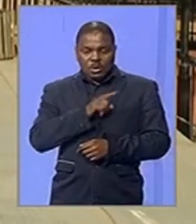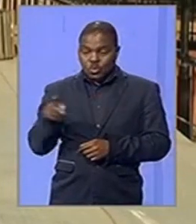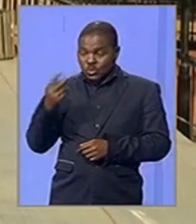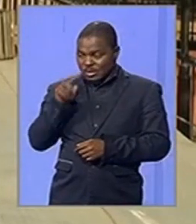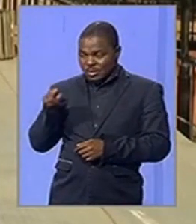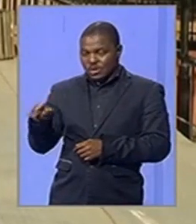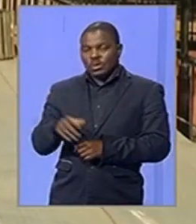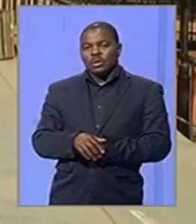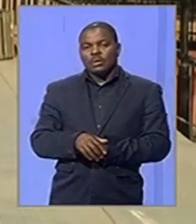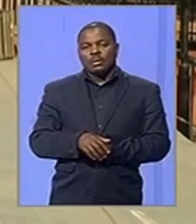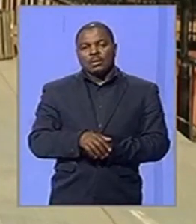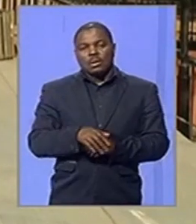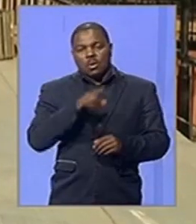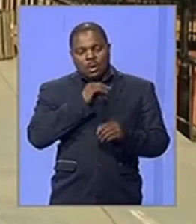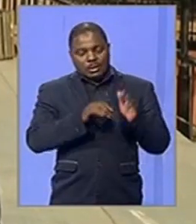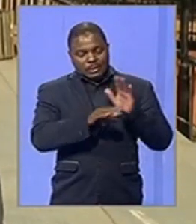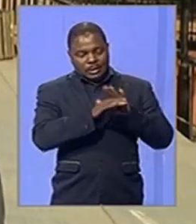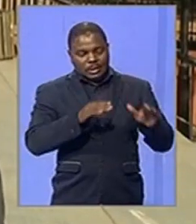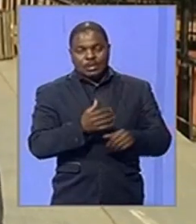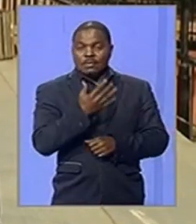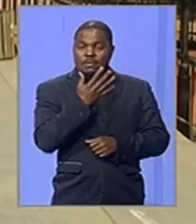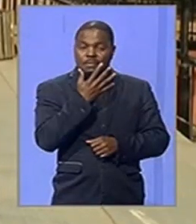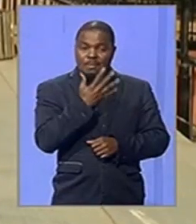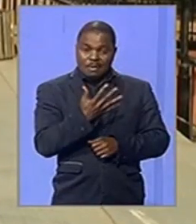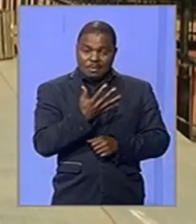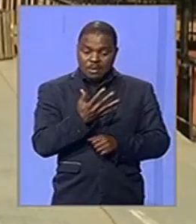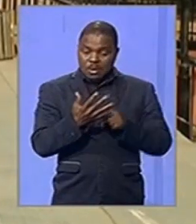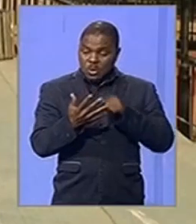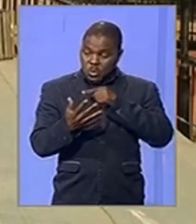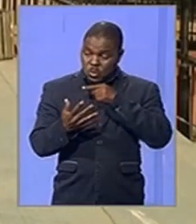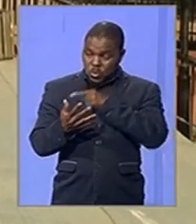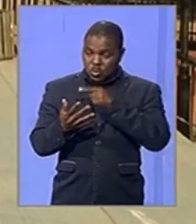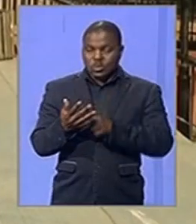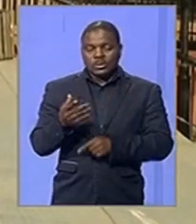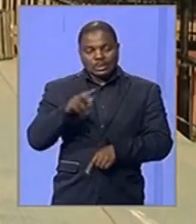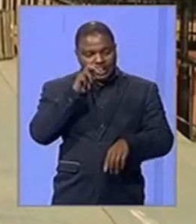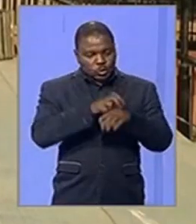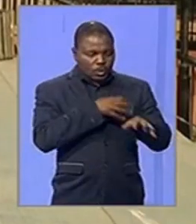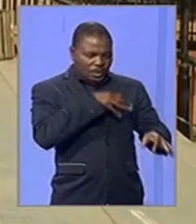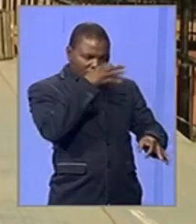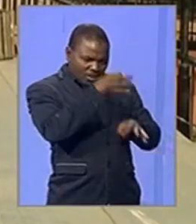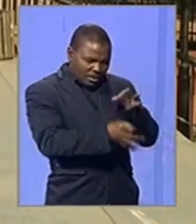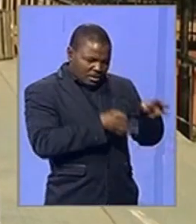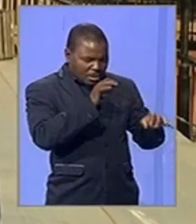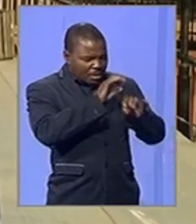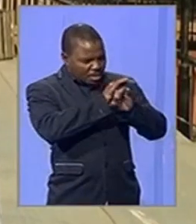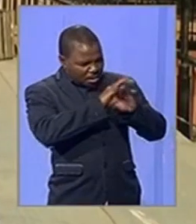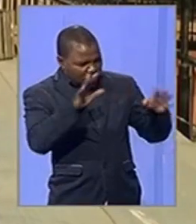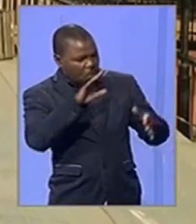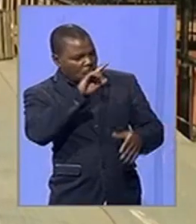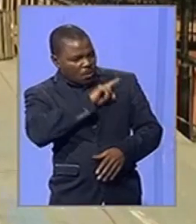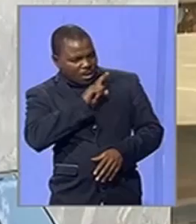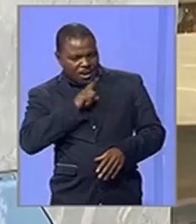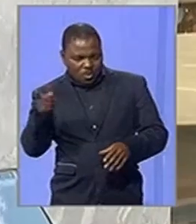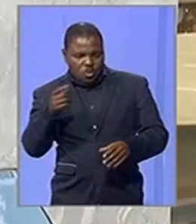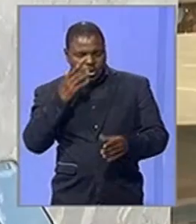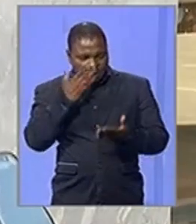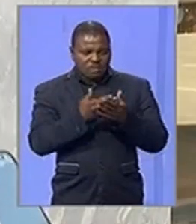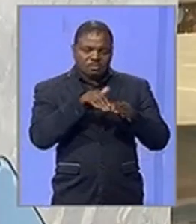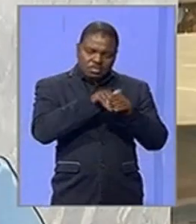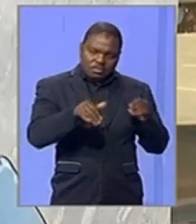latofatsa ka karolona ya bohlano e leng hore ke yena na tshwantse a bontshe lekgotla hore hona le mabaka a utlwahalang hore tshwanetse a fuwe beili. Re